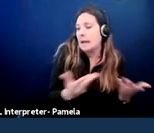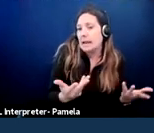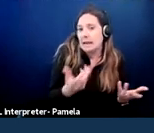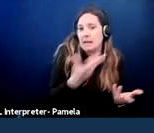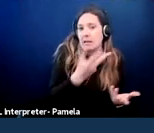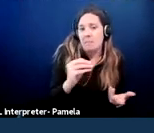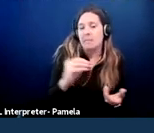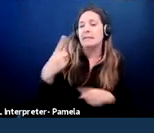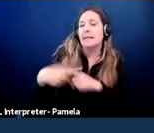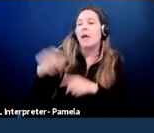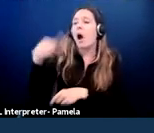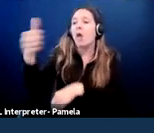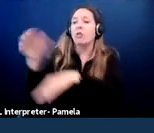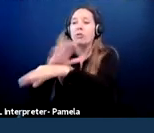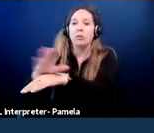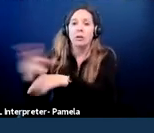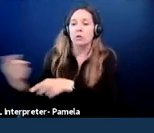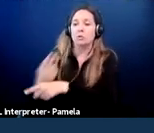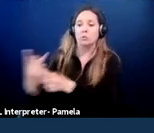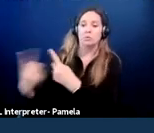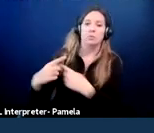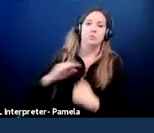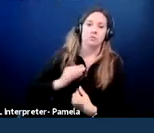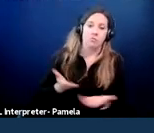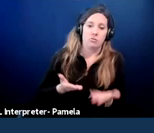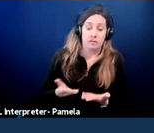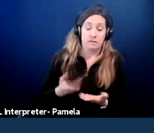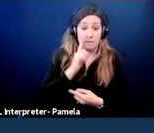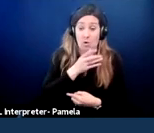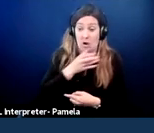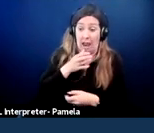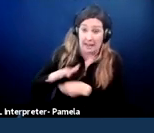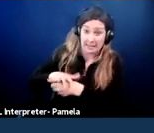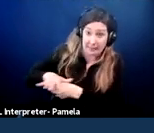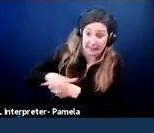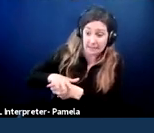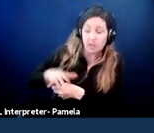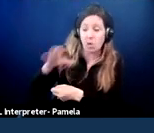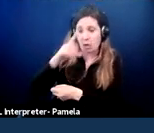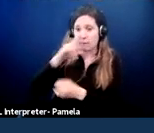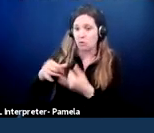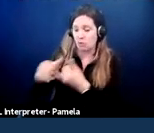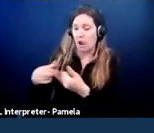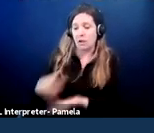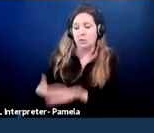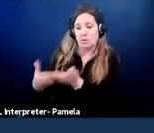other industries that have been utilizing our services. So for ag space, definitely if you look for grants, I'll talk to Aiming Canada.